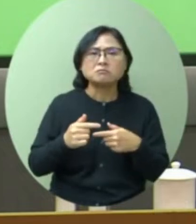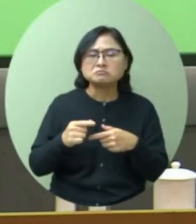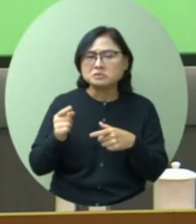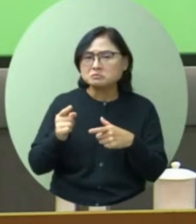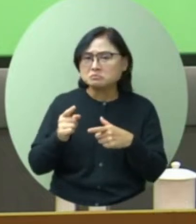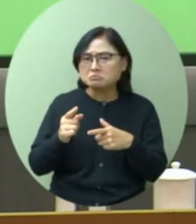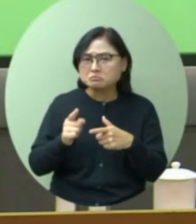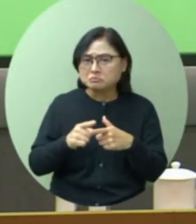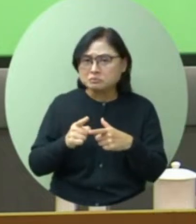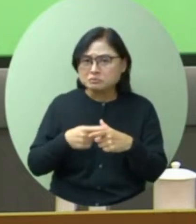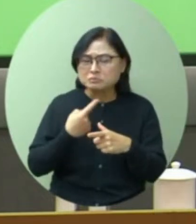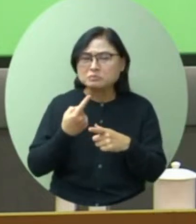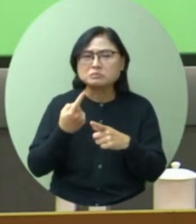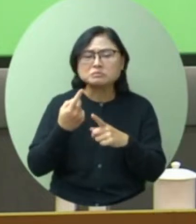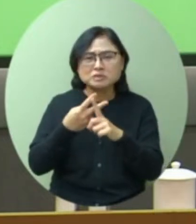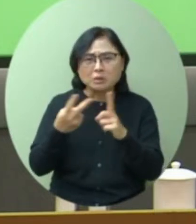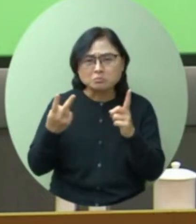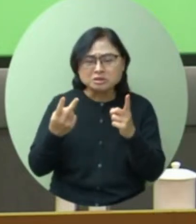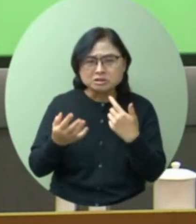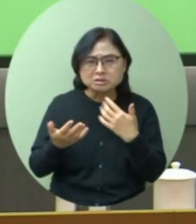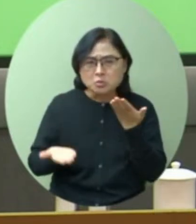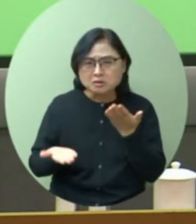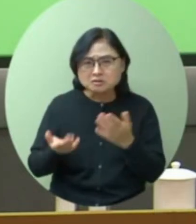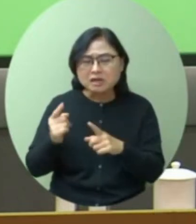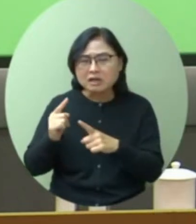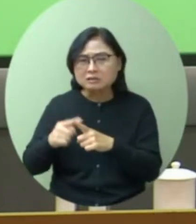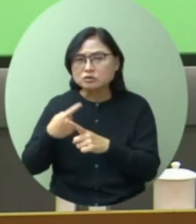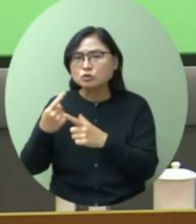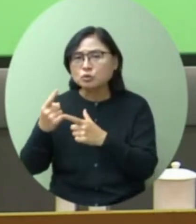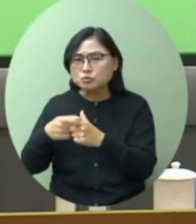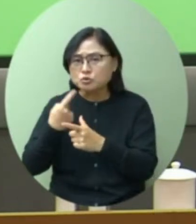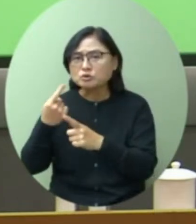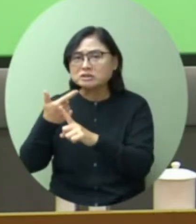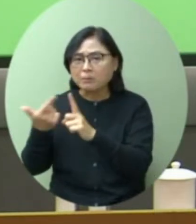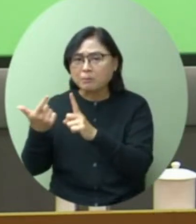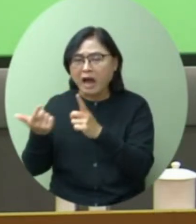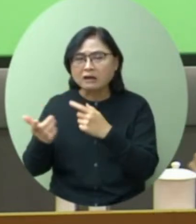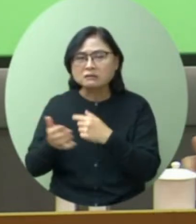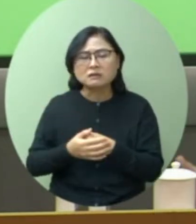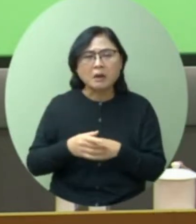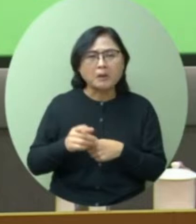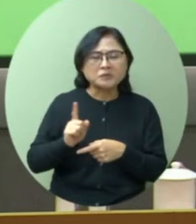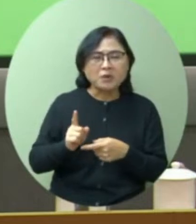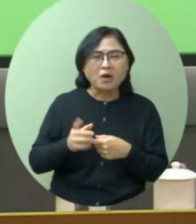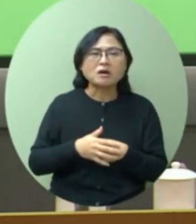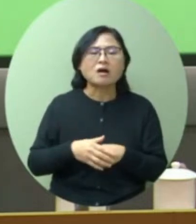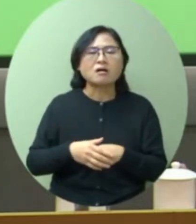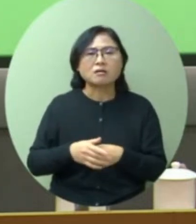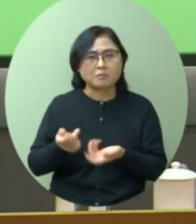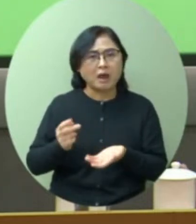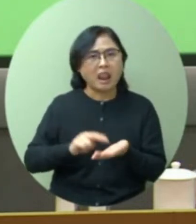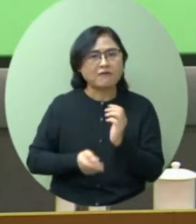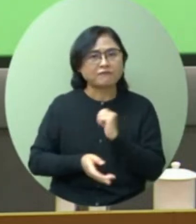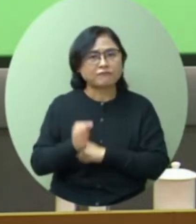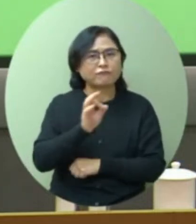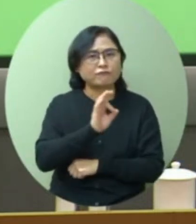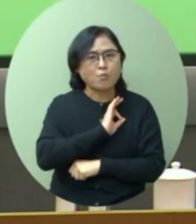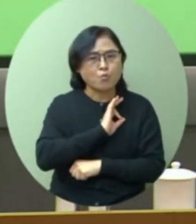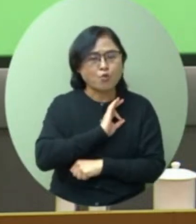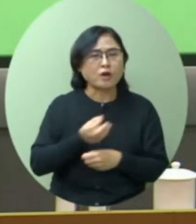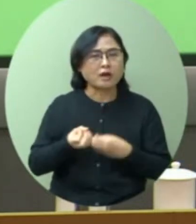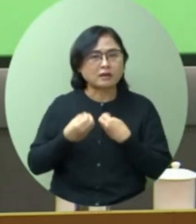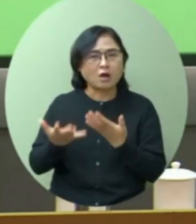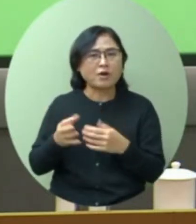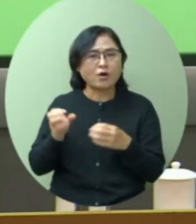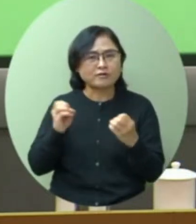it. I'm very willing to listen. Then we'll introduce the tolerance period for